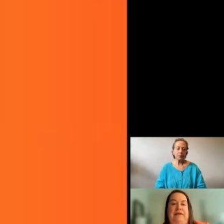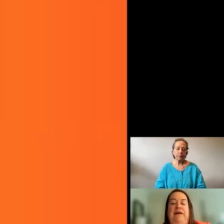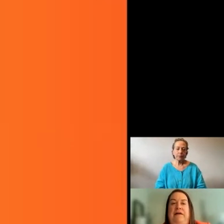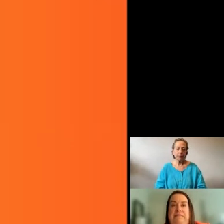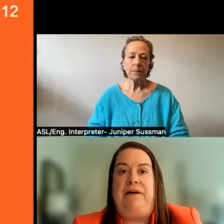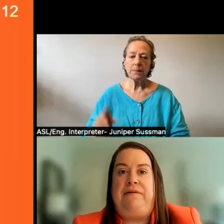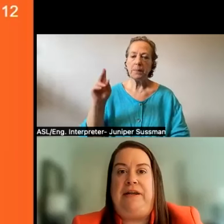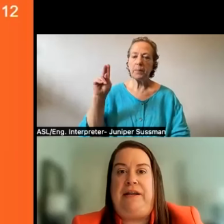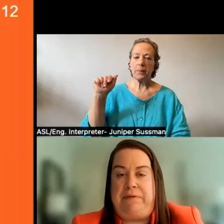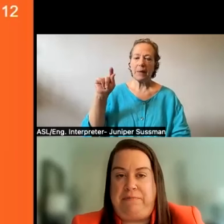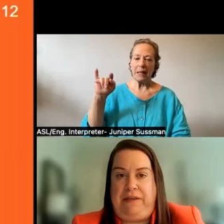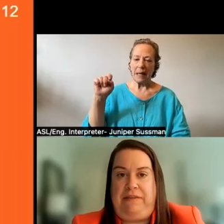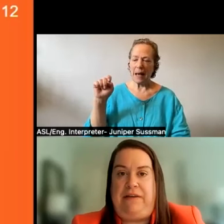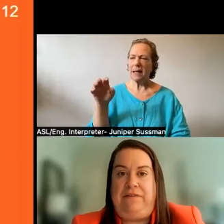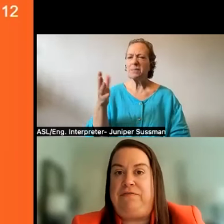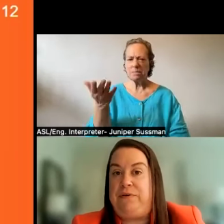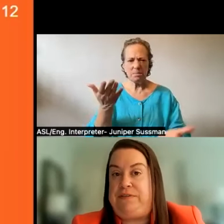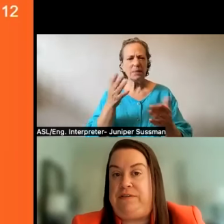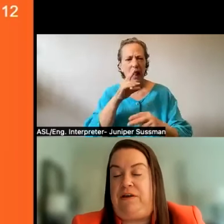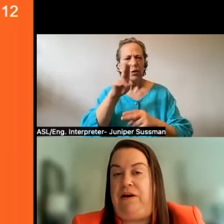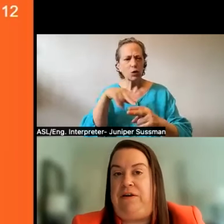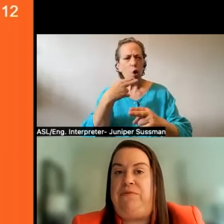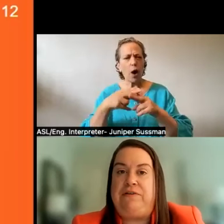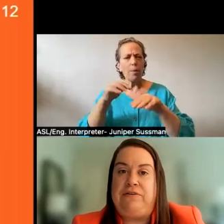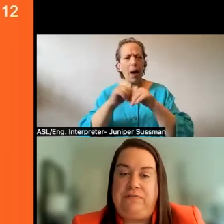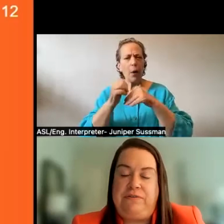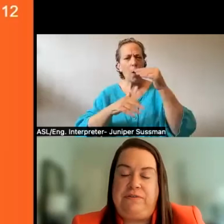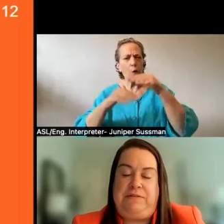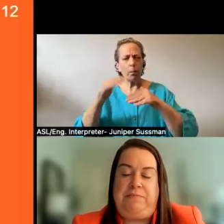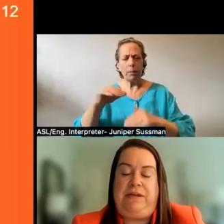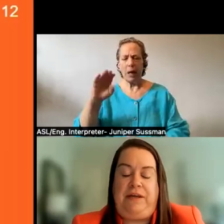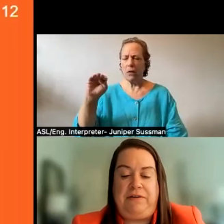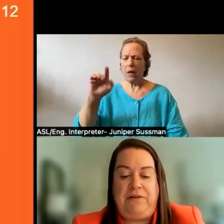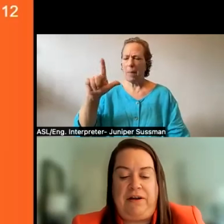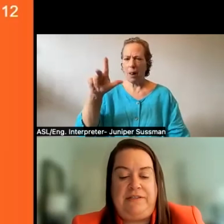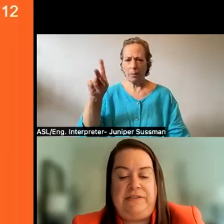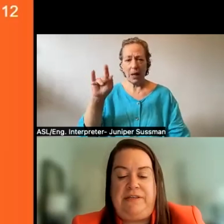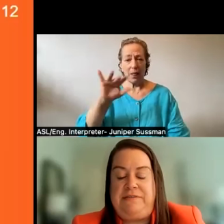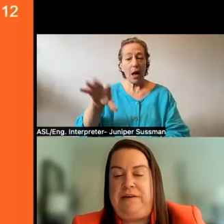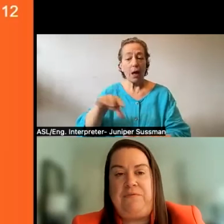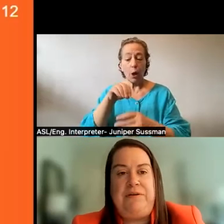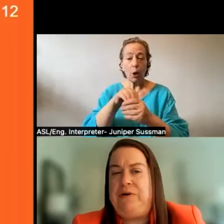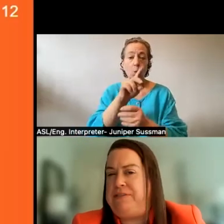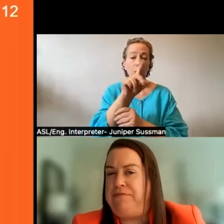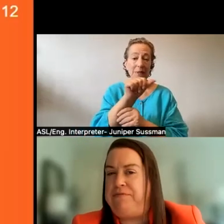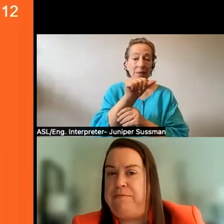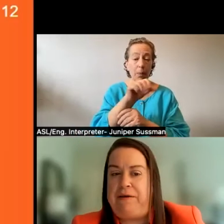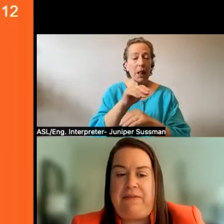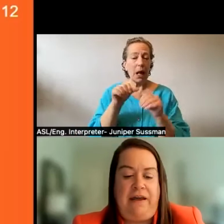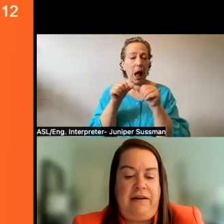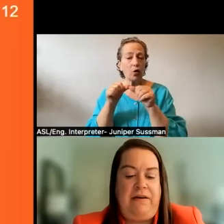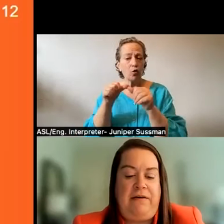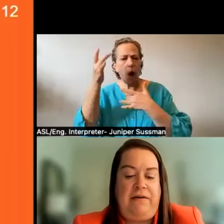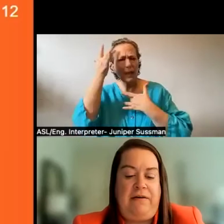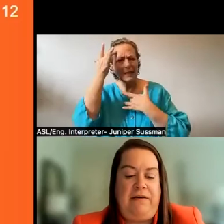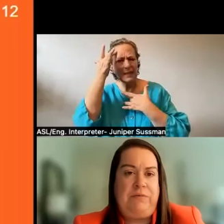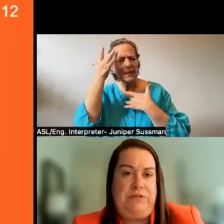building an MLP that either focuses on or includes disability and chronic disease. Like what's different about